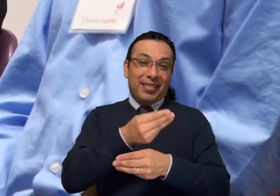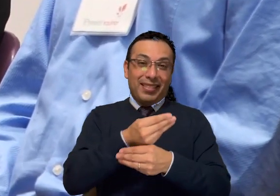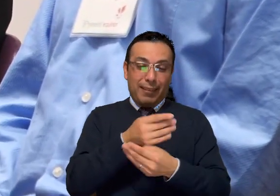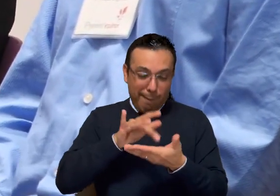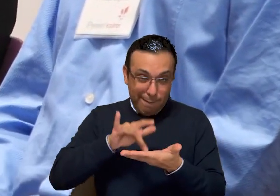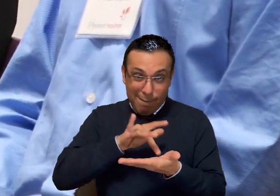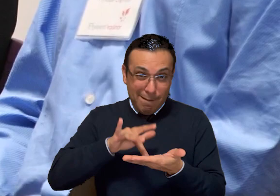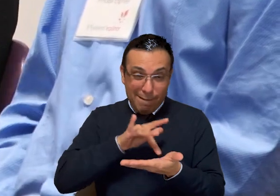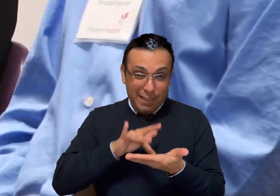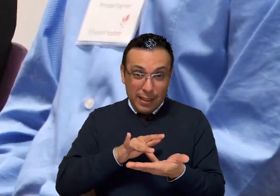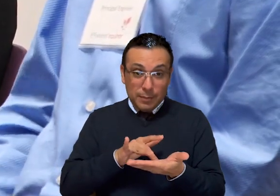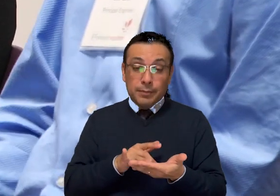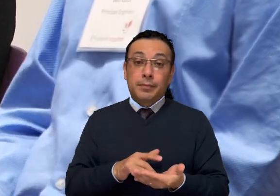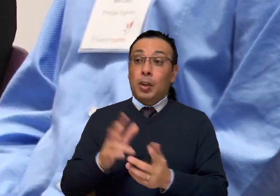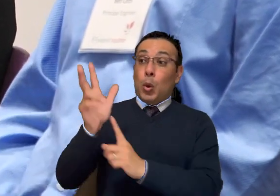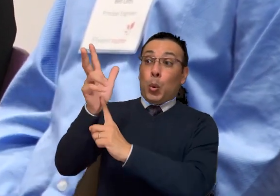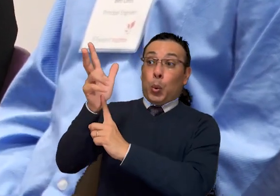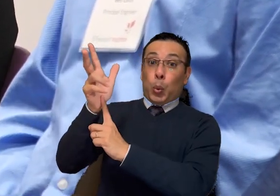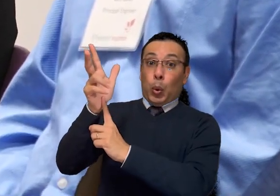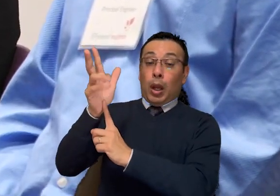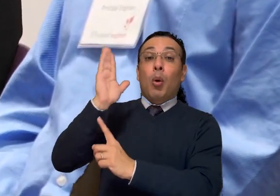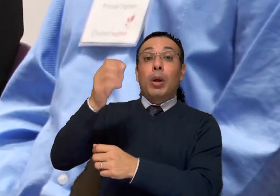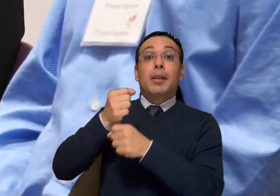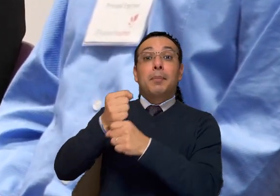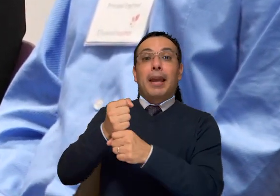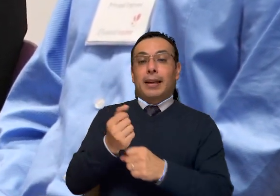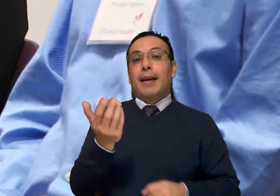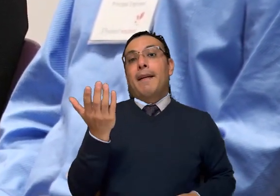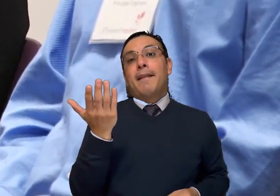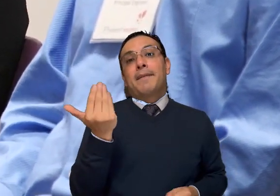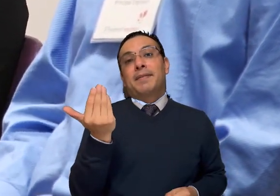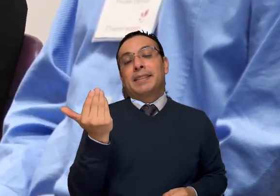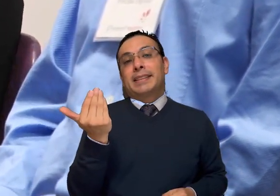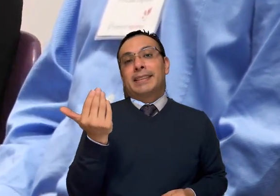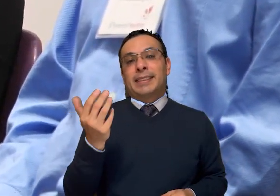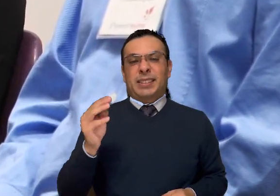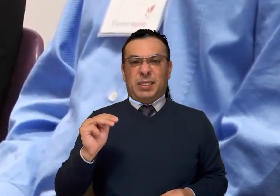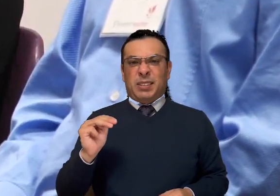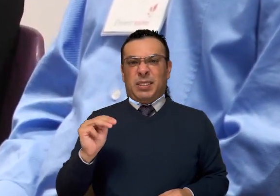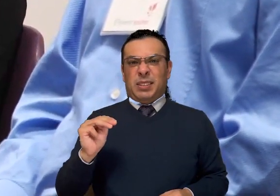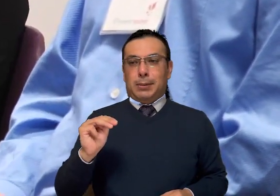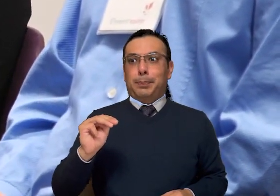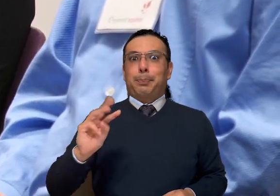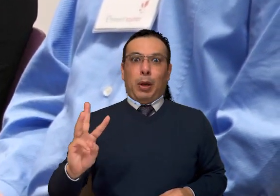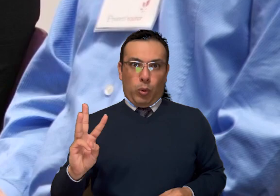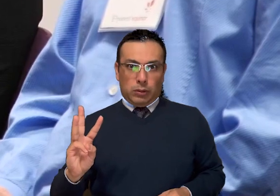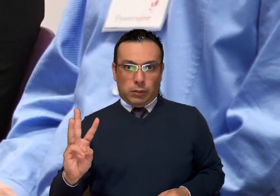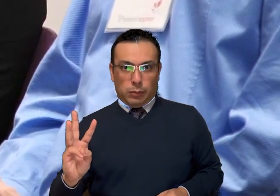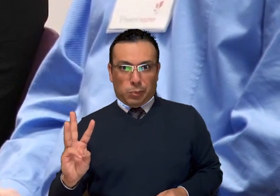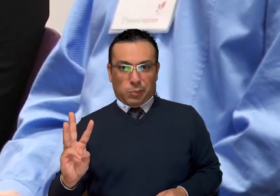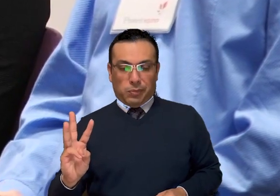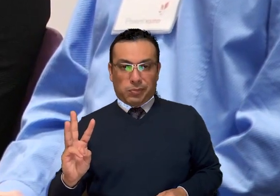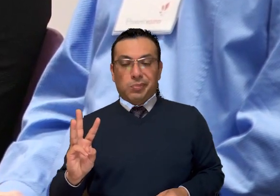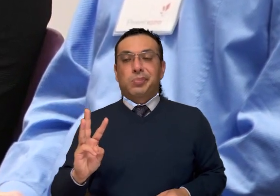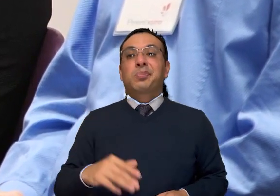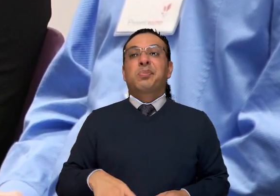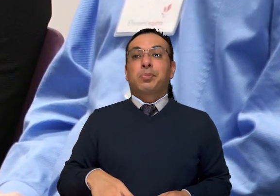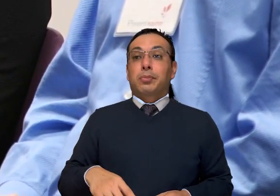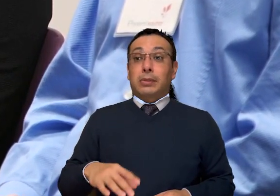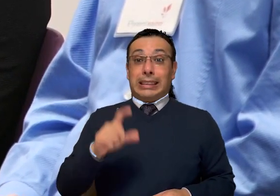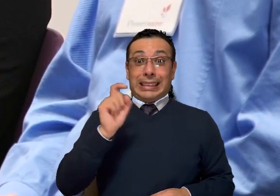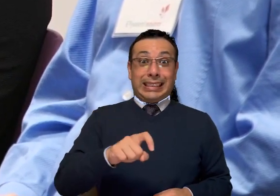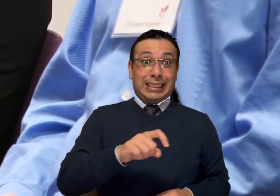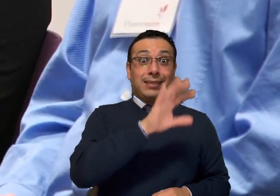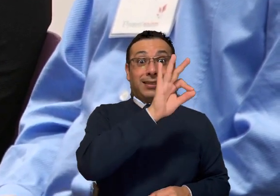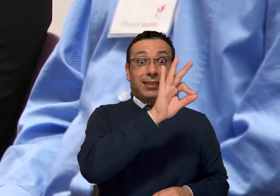megawatts. So if we were to produce 9 megawatts, then you just multiply up to see how many turbines you'd need to get to